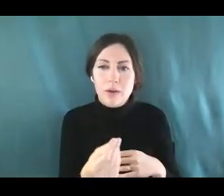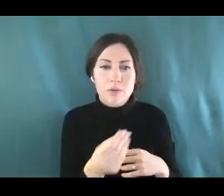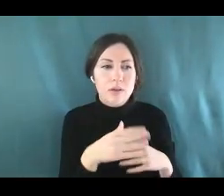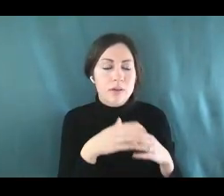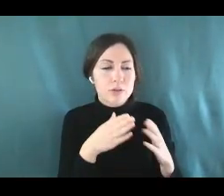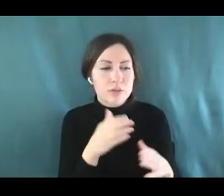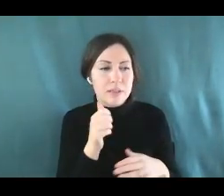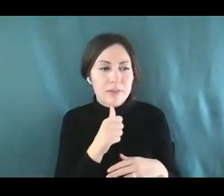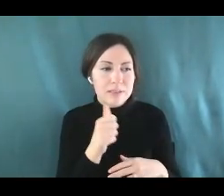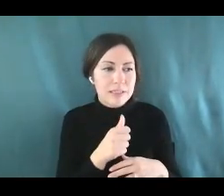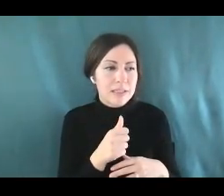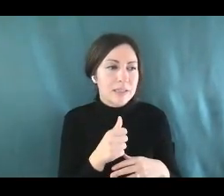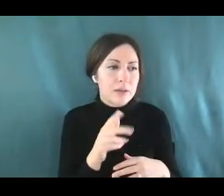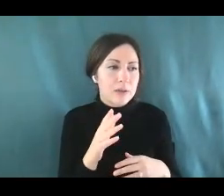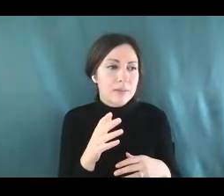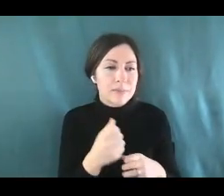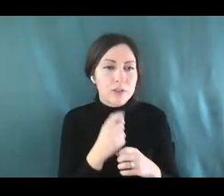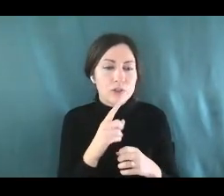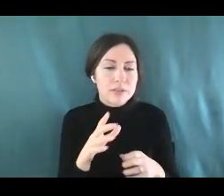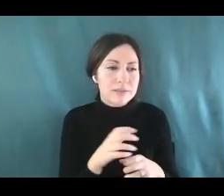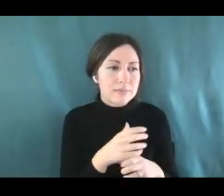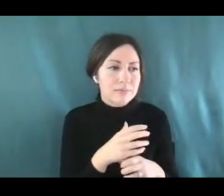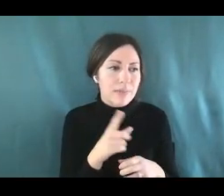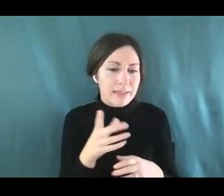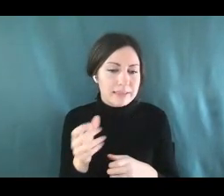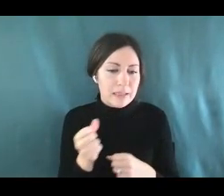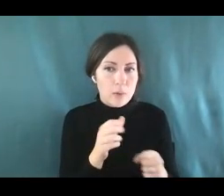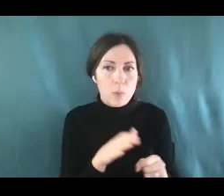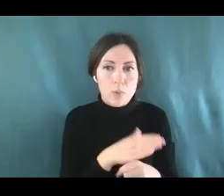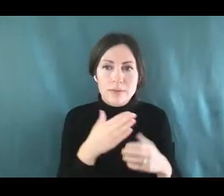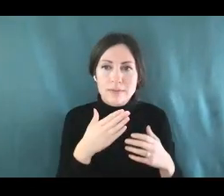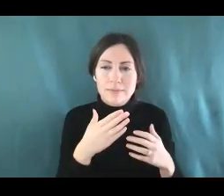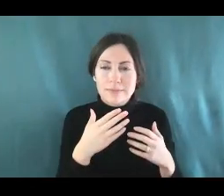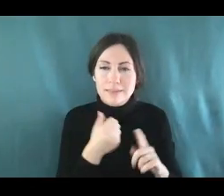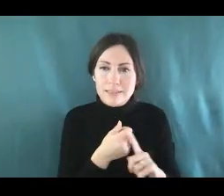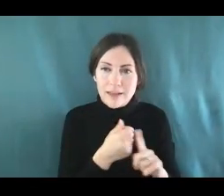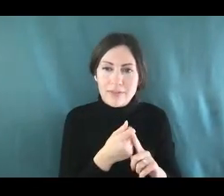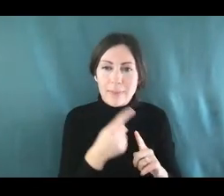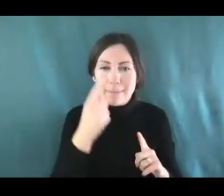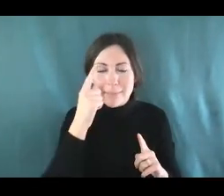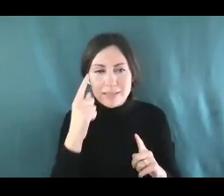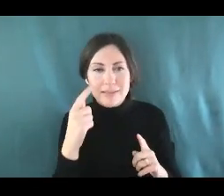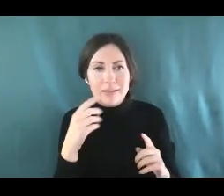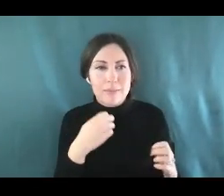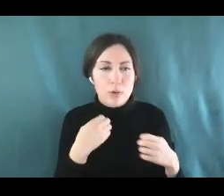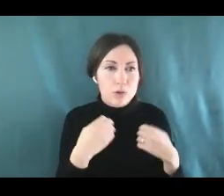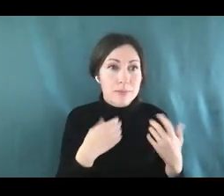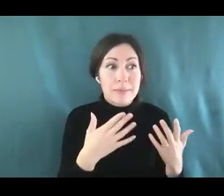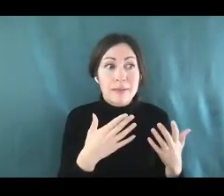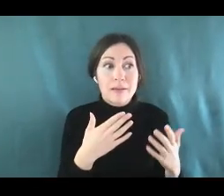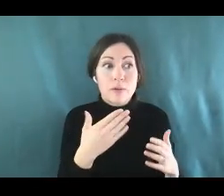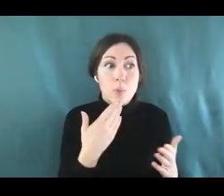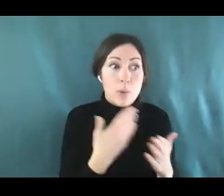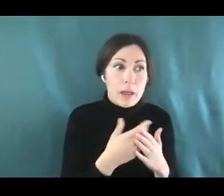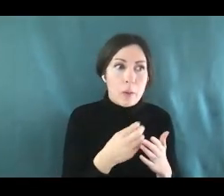every day take their whole self, which includes their mental and emotional well-being or not well-being. So thank